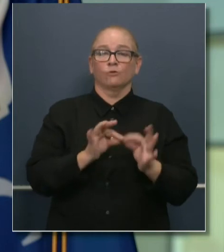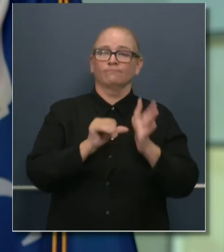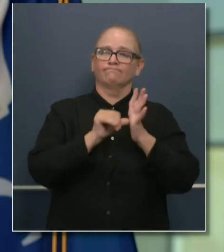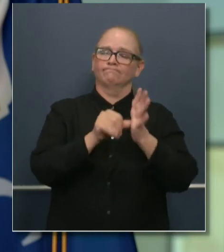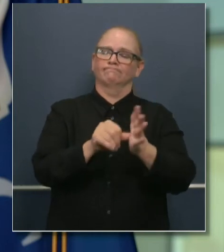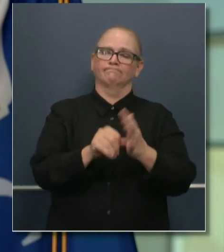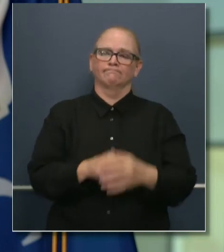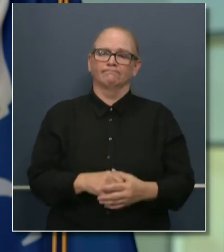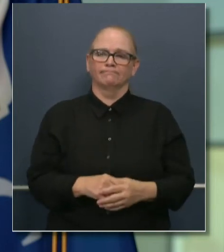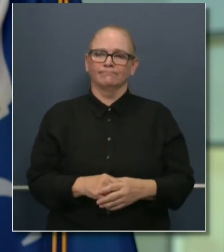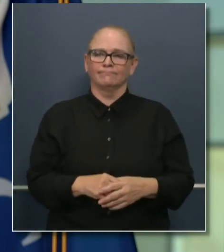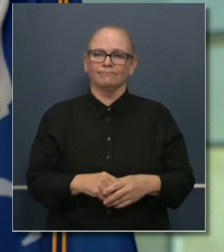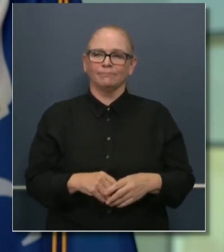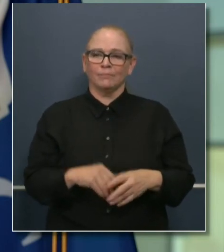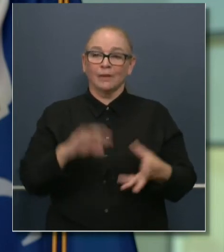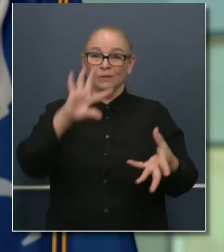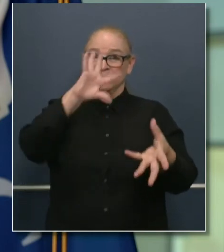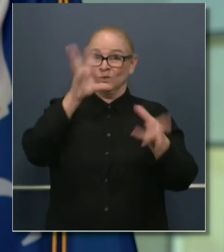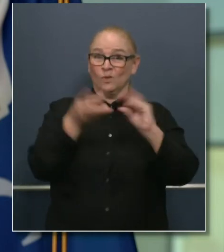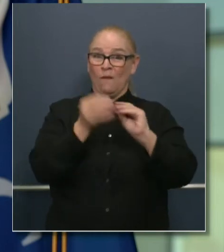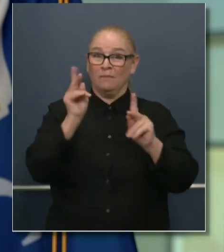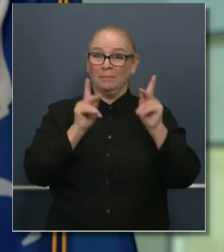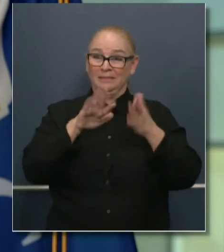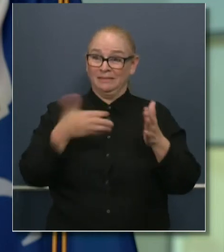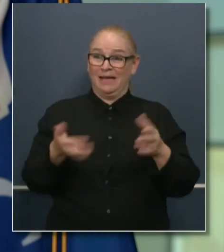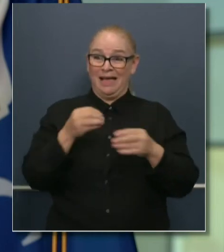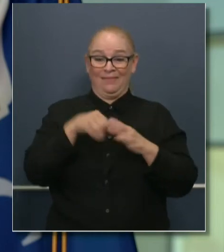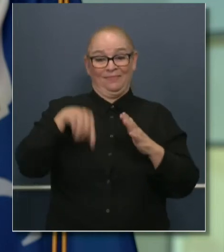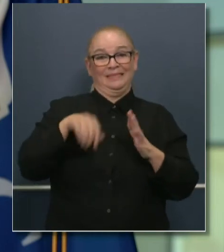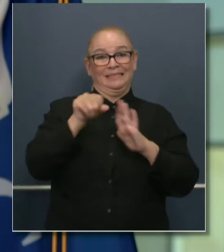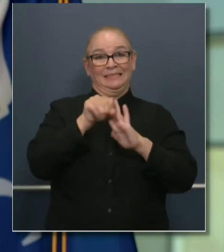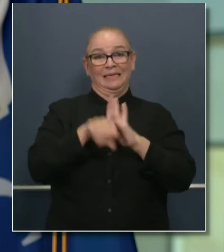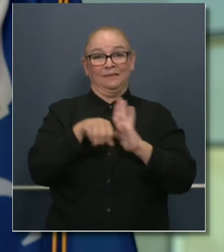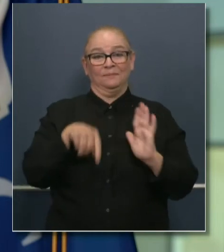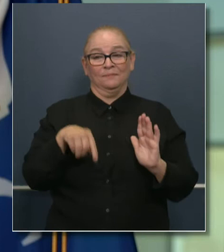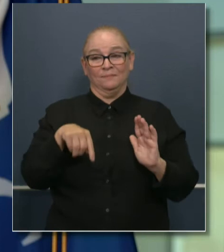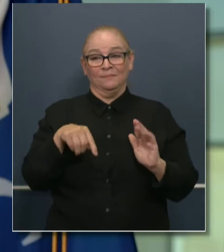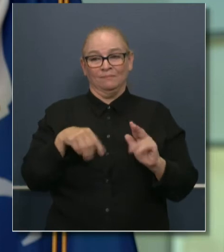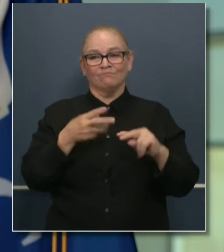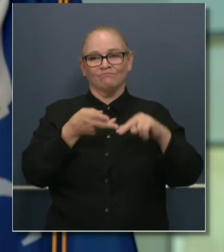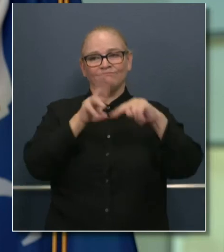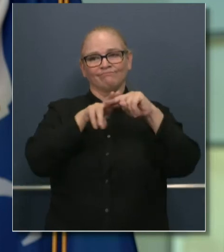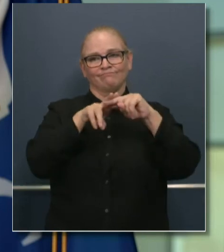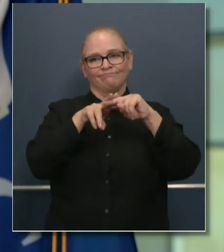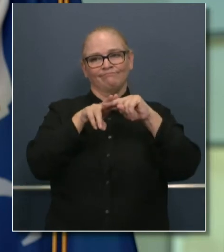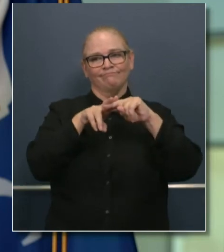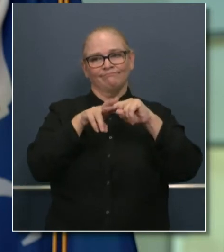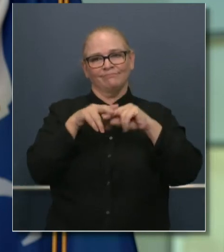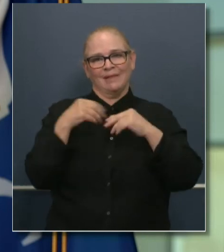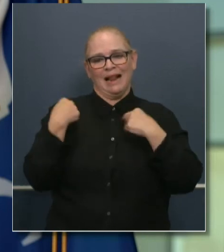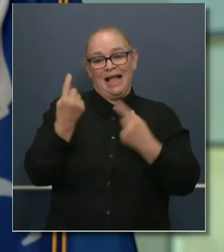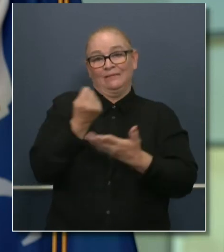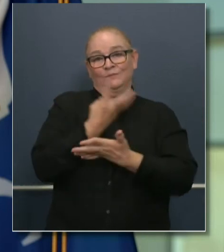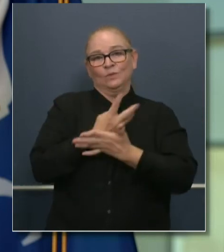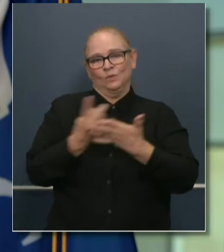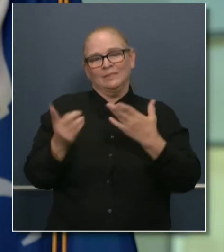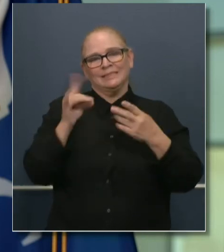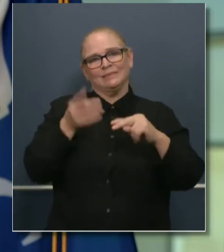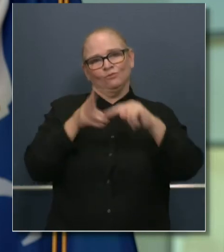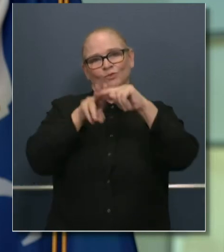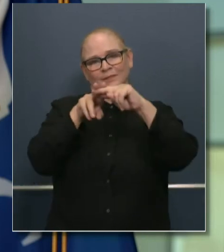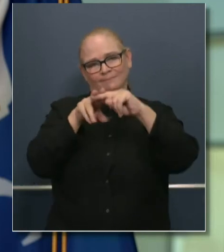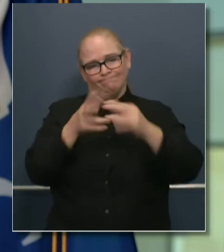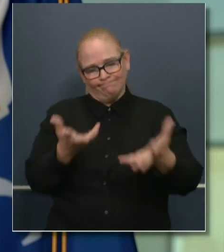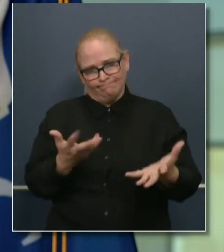of deaths in this state has increased over the course of the last few weeks. This,